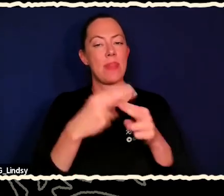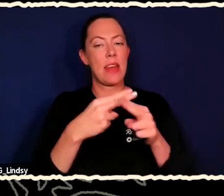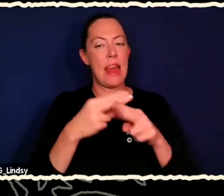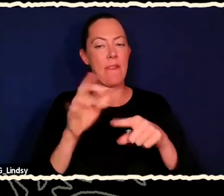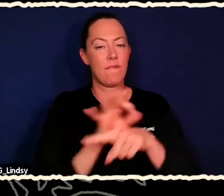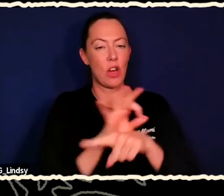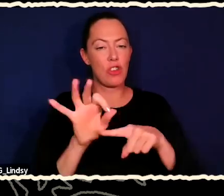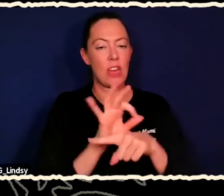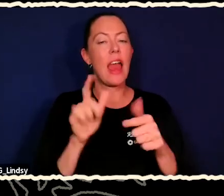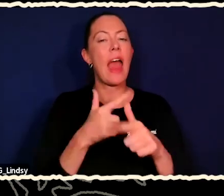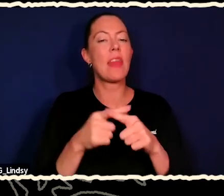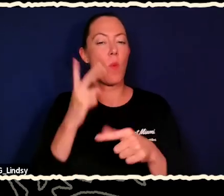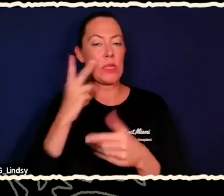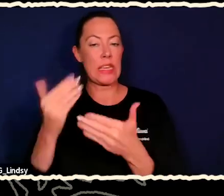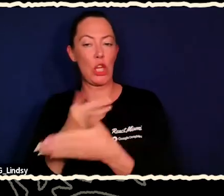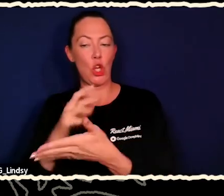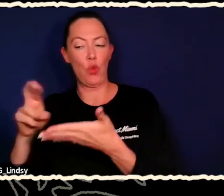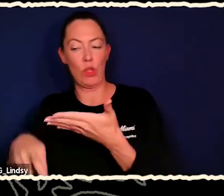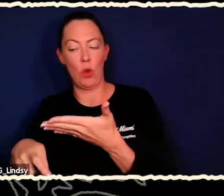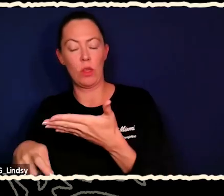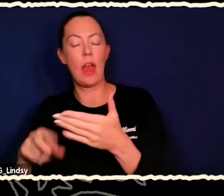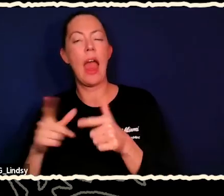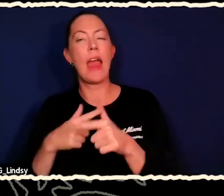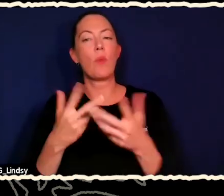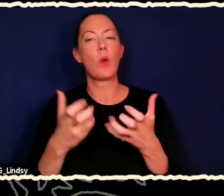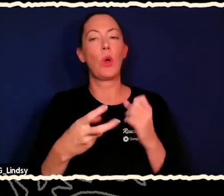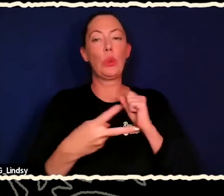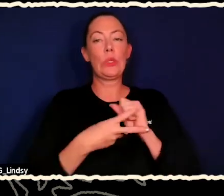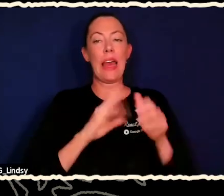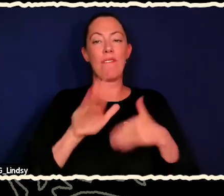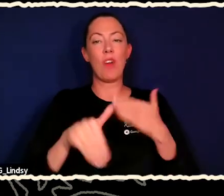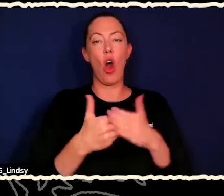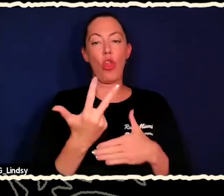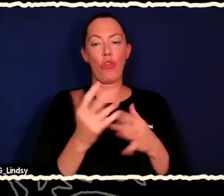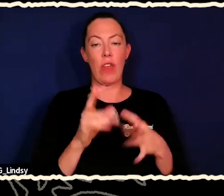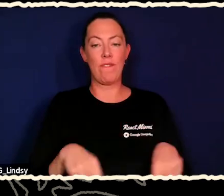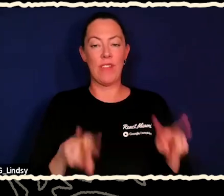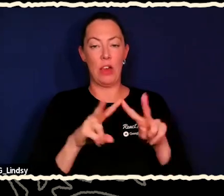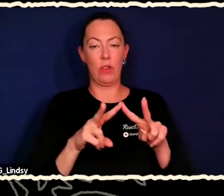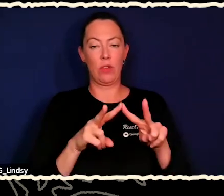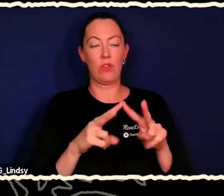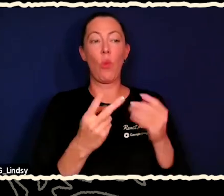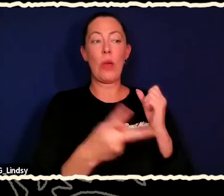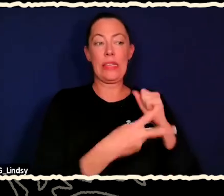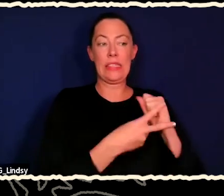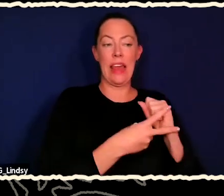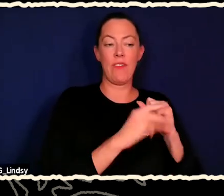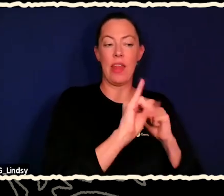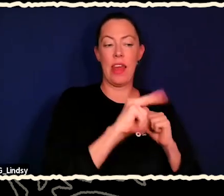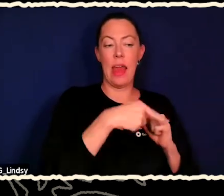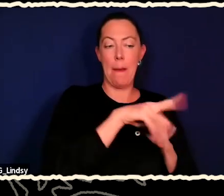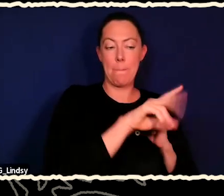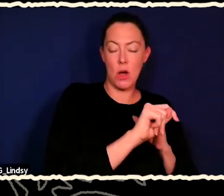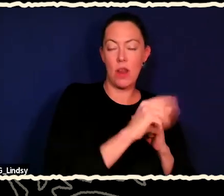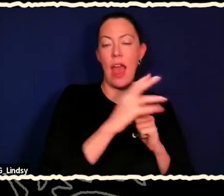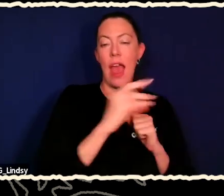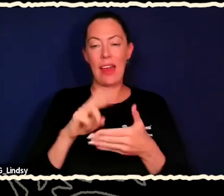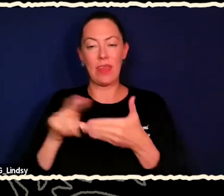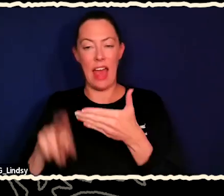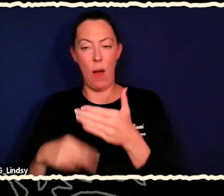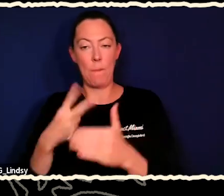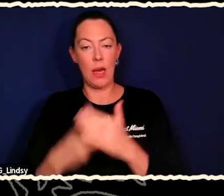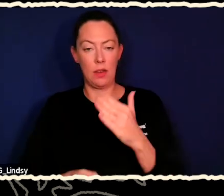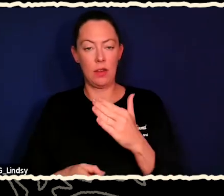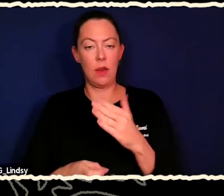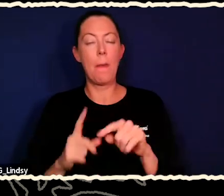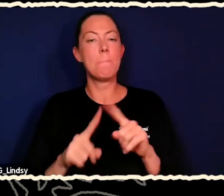all three values. We save the two inputs and the output, and we use that. But if none